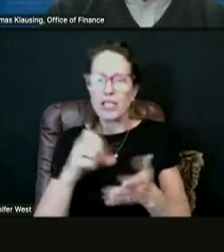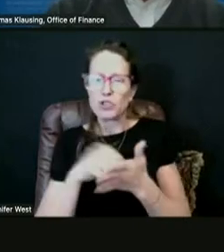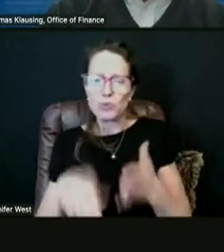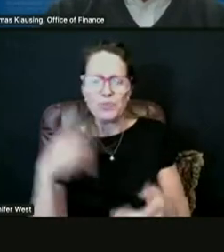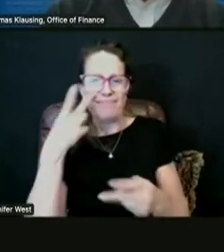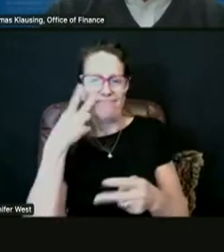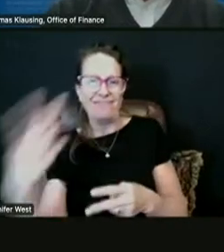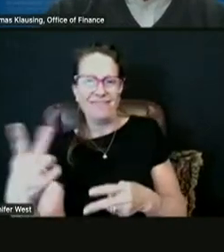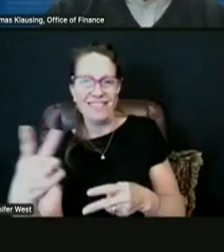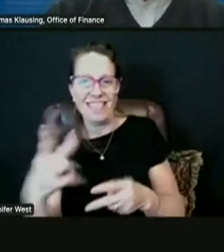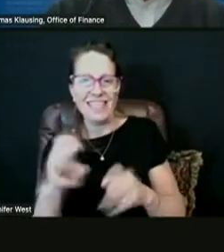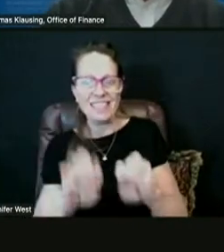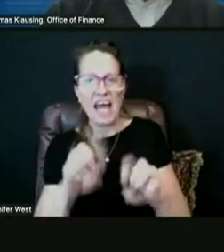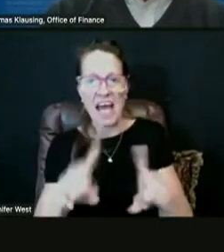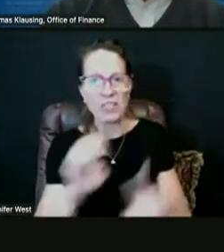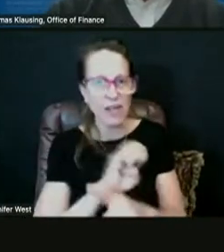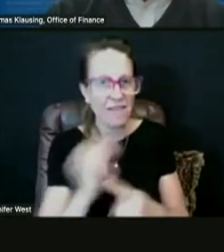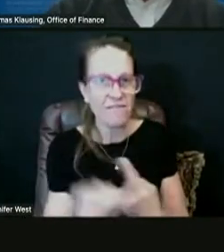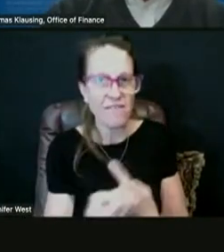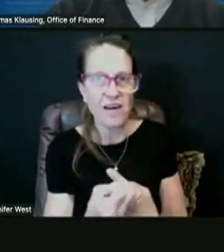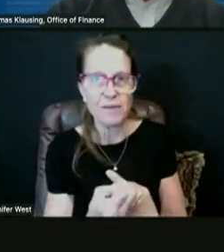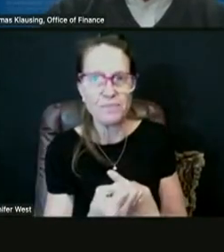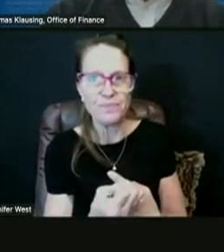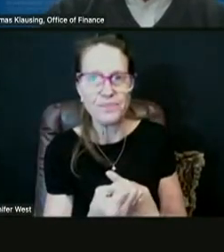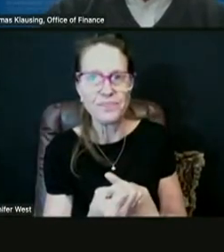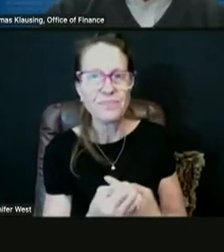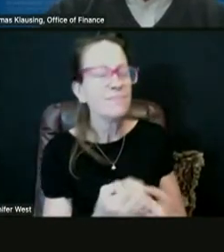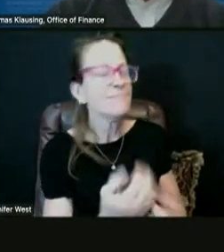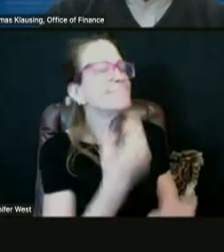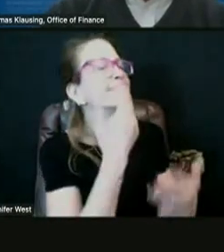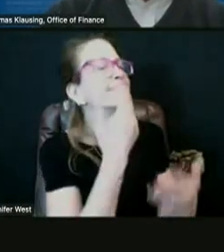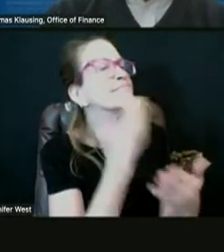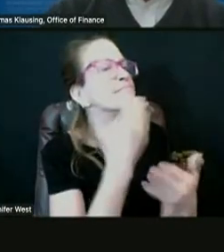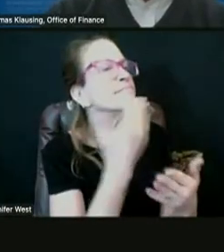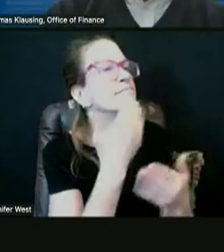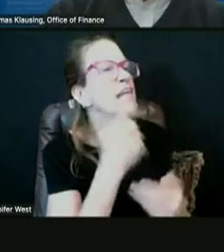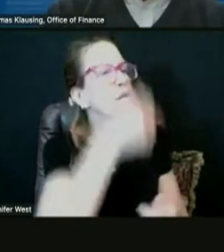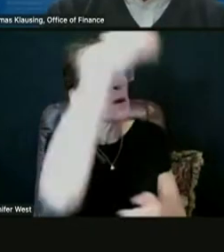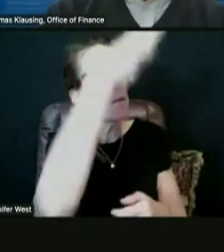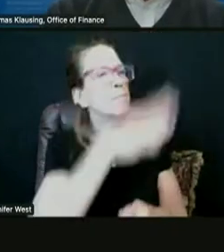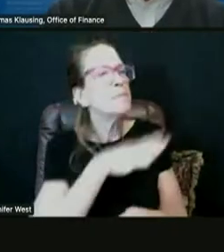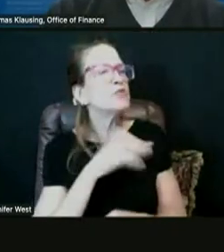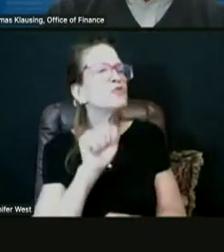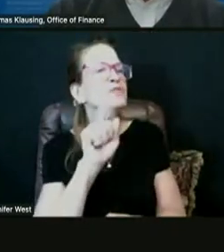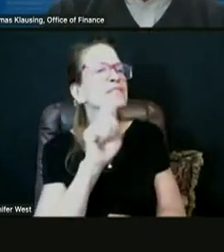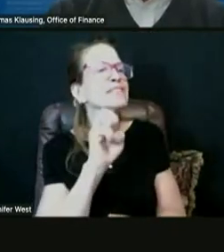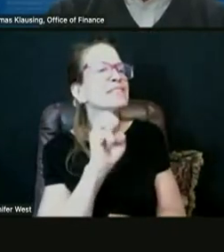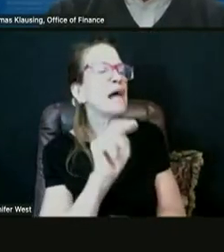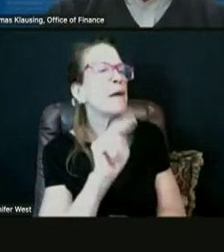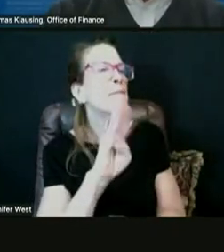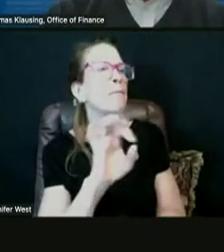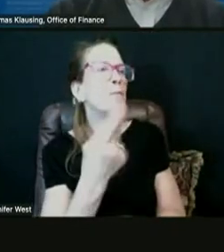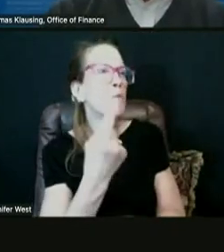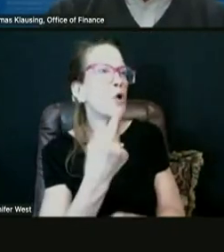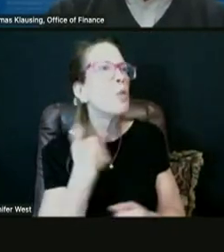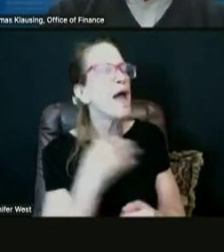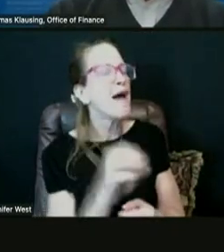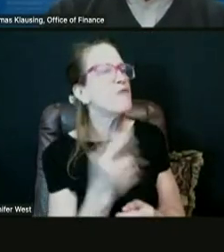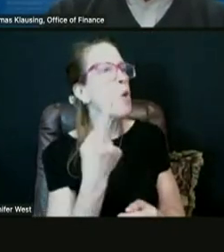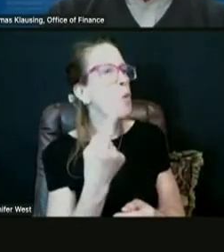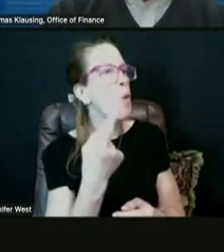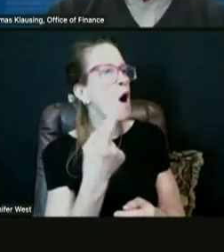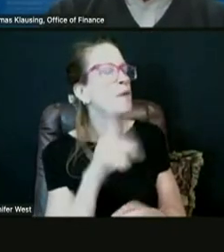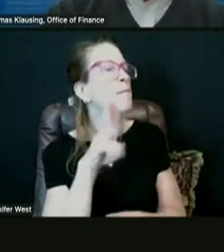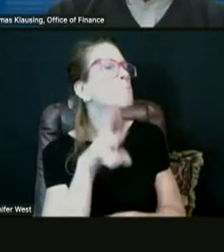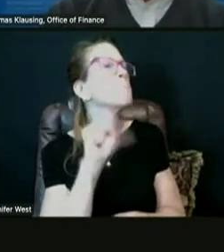Good evening, everyone. And hi, Mr. Steinberg, how are you? And thank you for highlighting that. We do have the one facility for our buses to